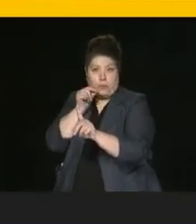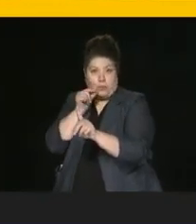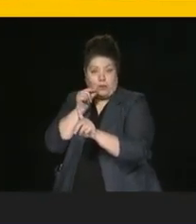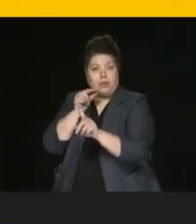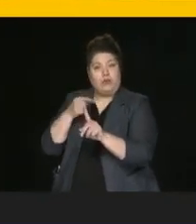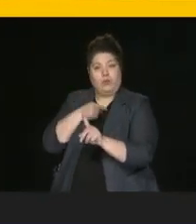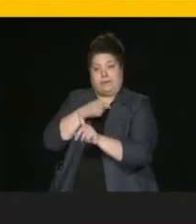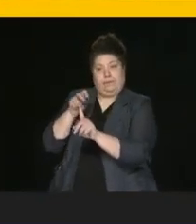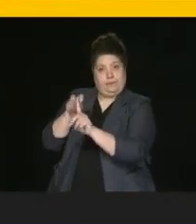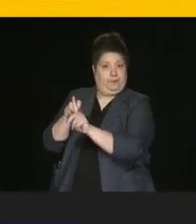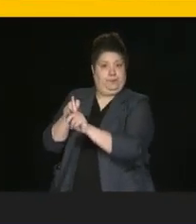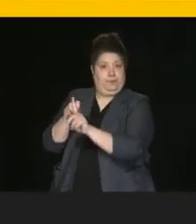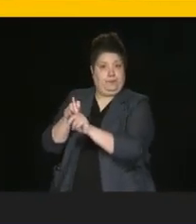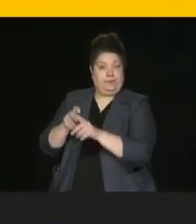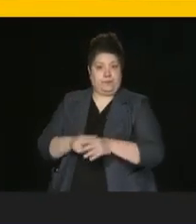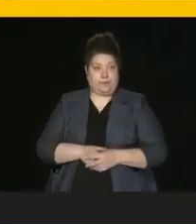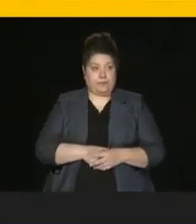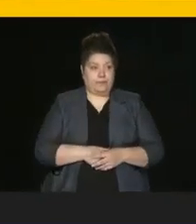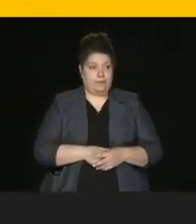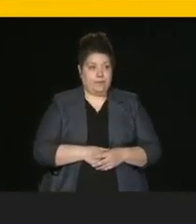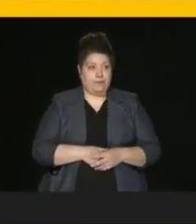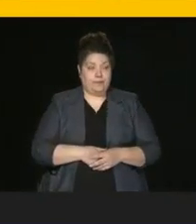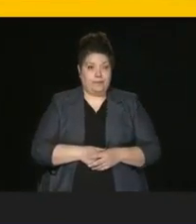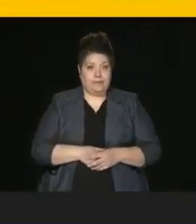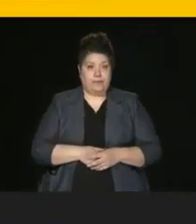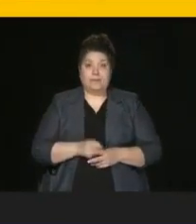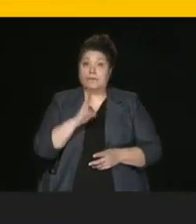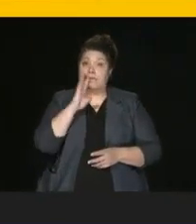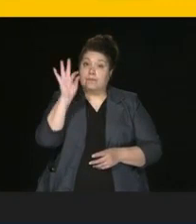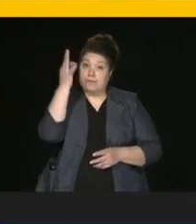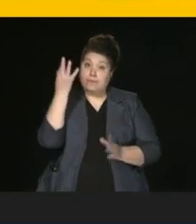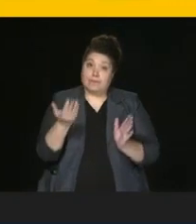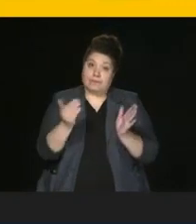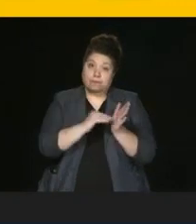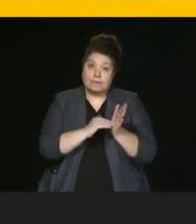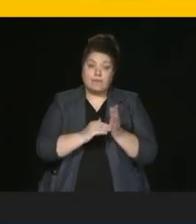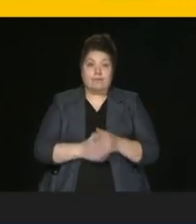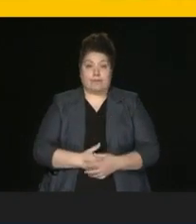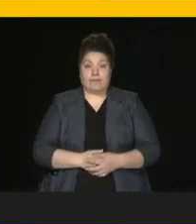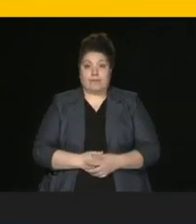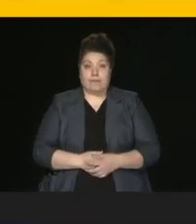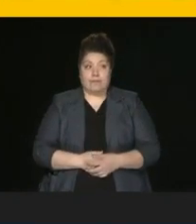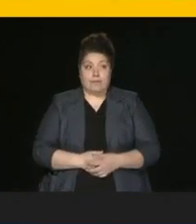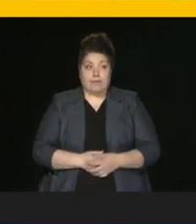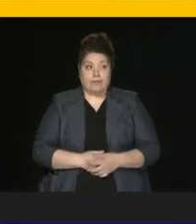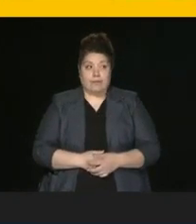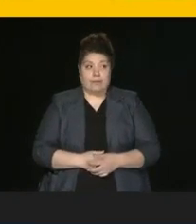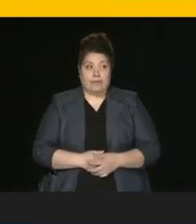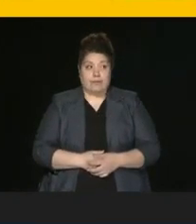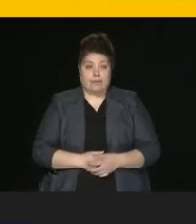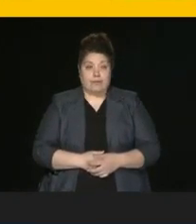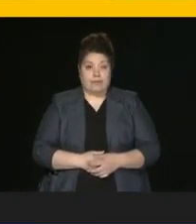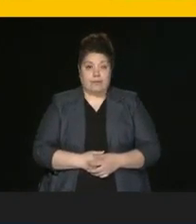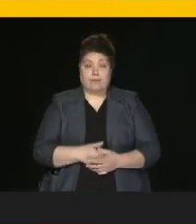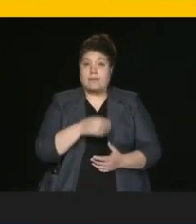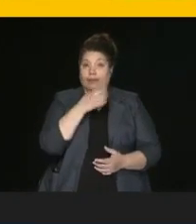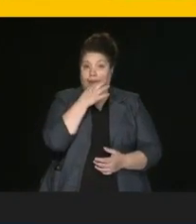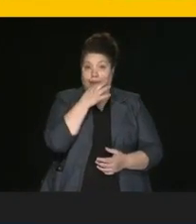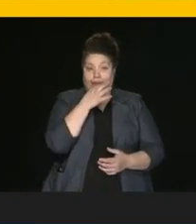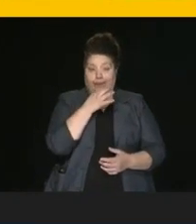Diapositive 17. Dr. New, slide 17. What does our strategy look like? Slide 18.